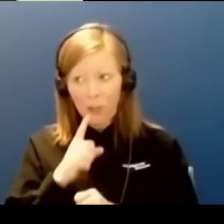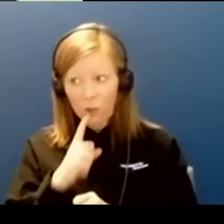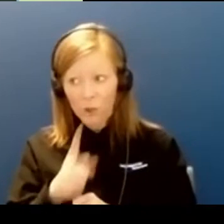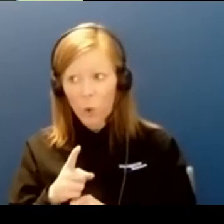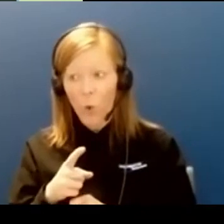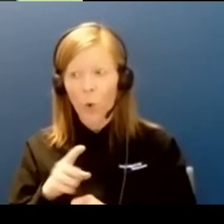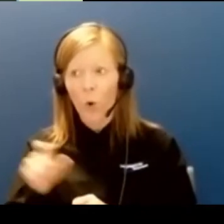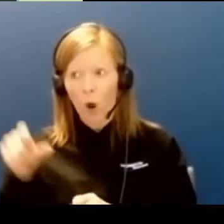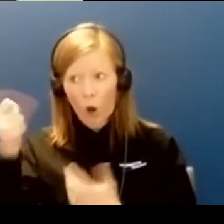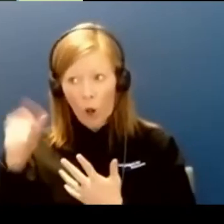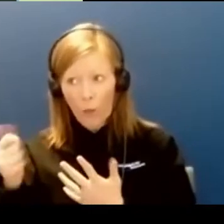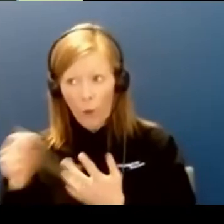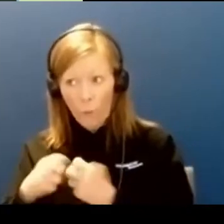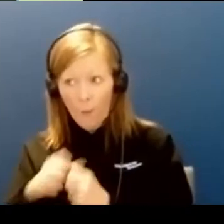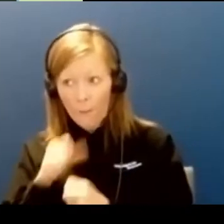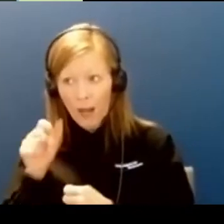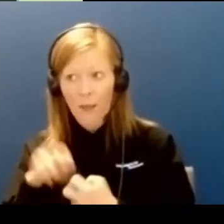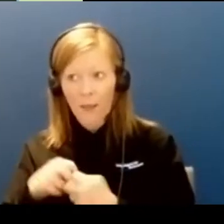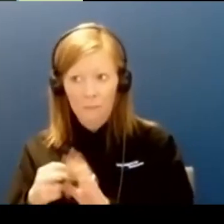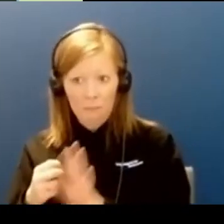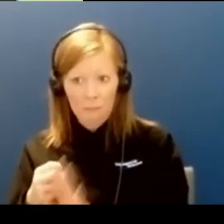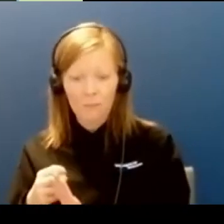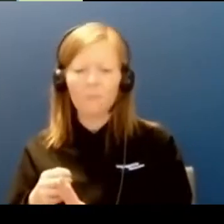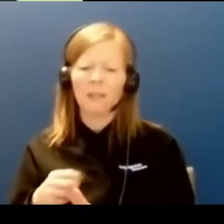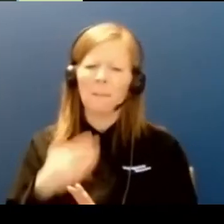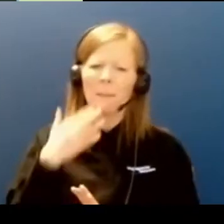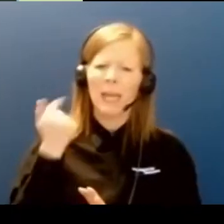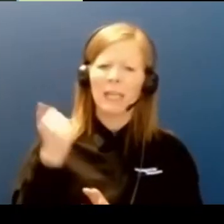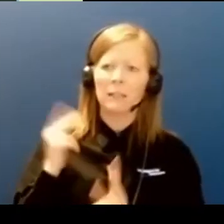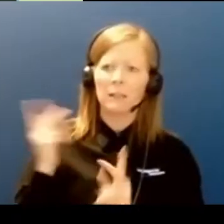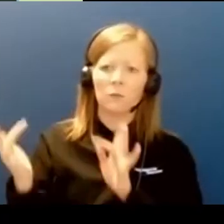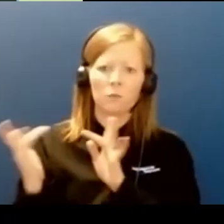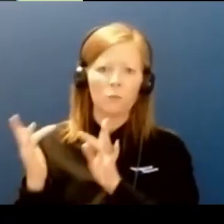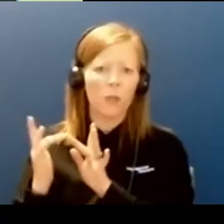if the parents visit the pediatrician to do that.